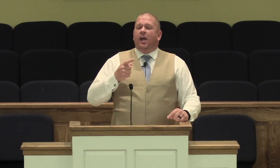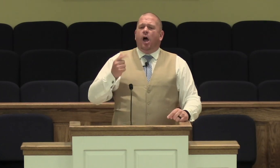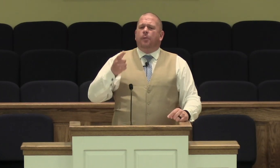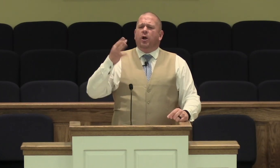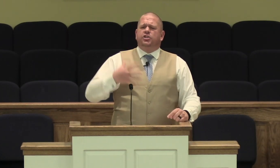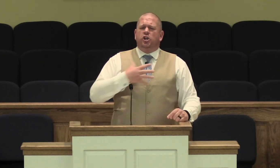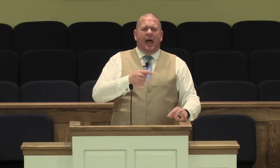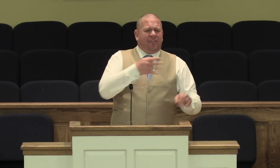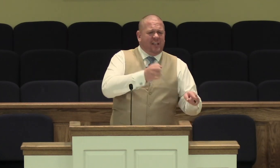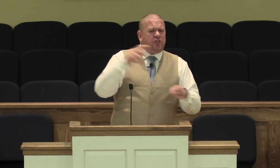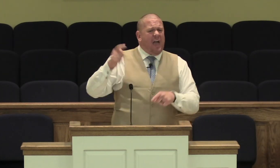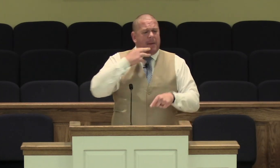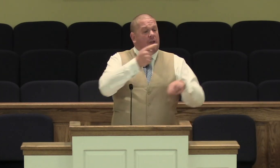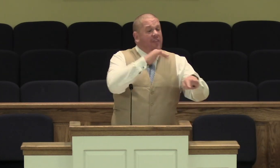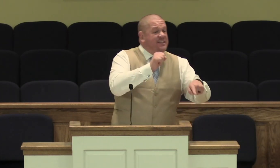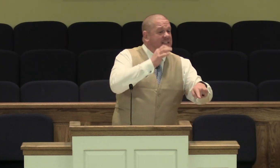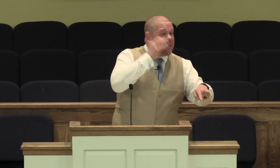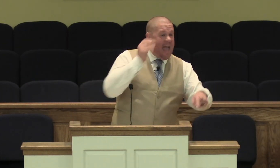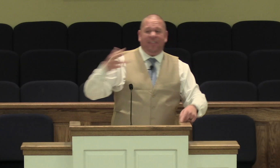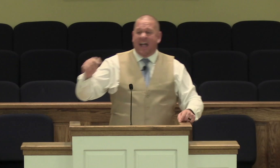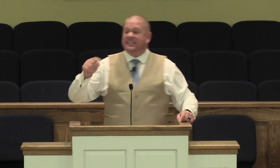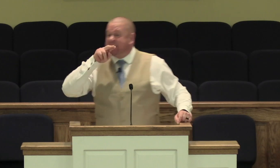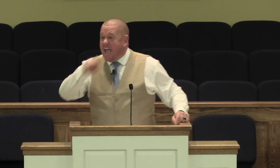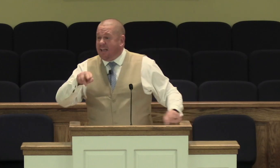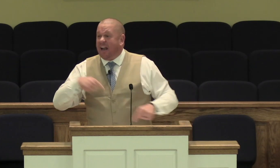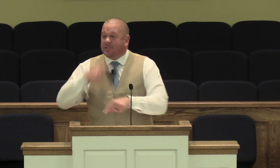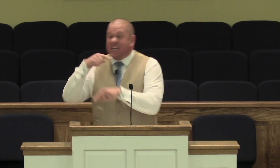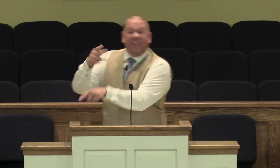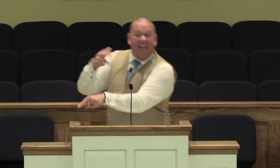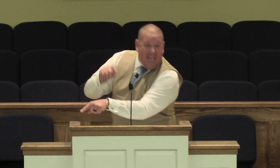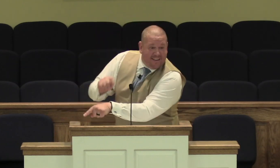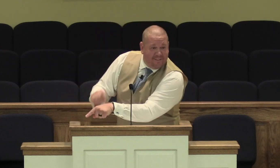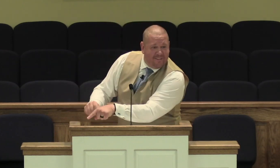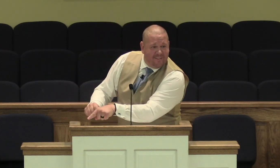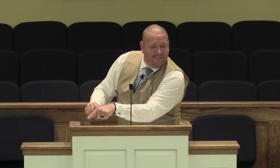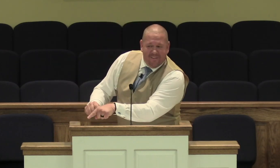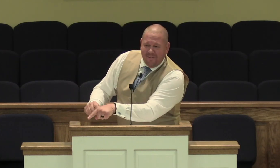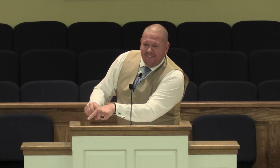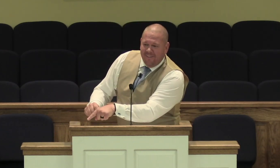If you say, hey, preacher, do you like this or that better? And this is a cat and that's a snake, then I'm going to say that.